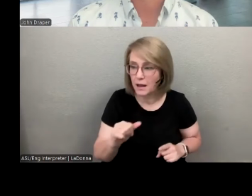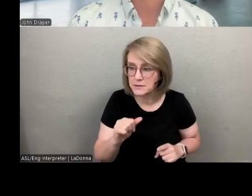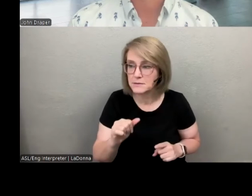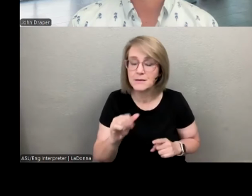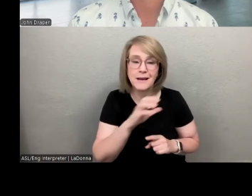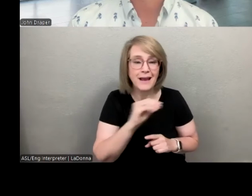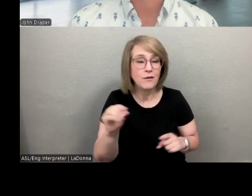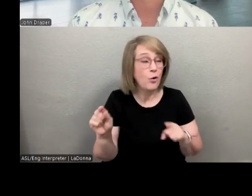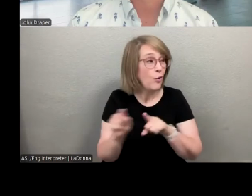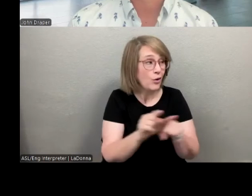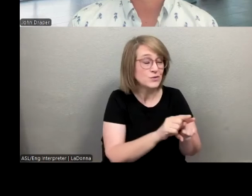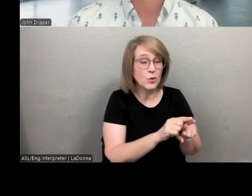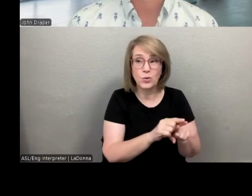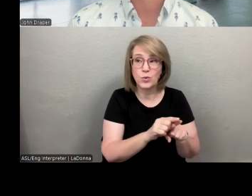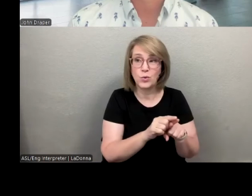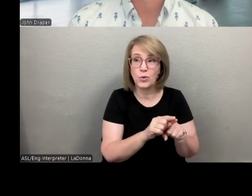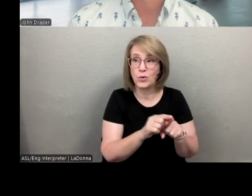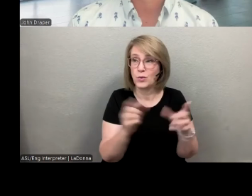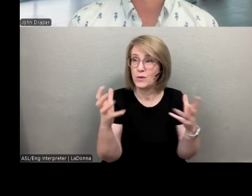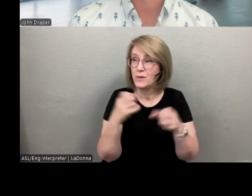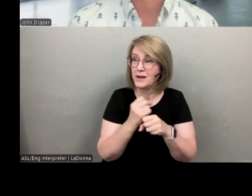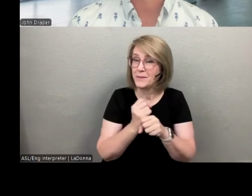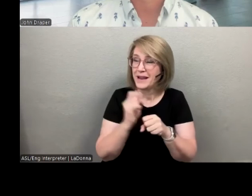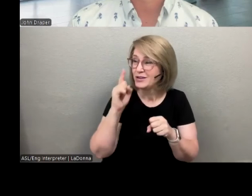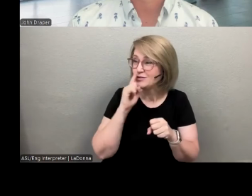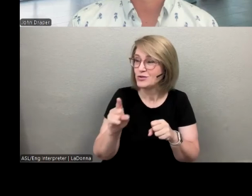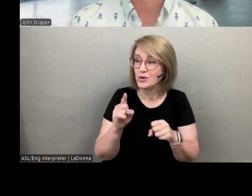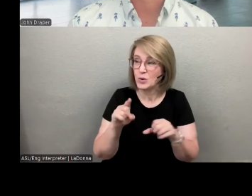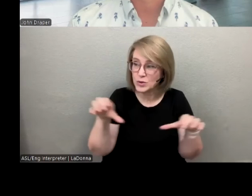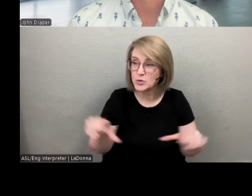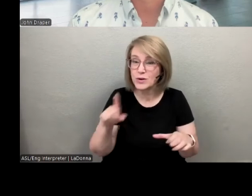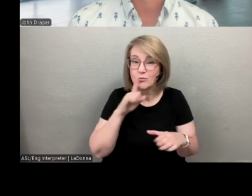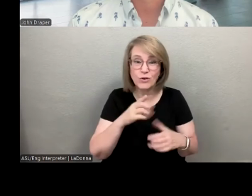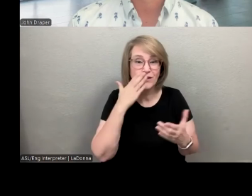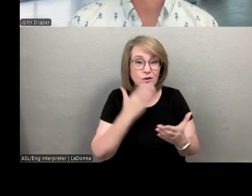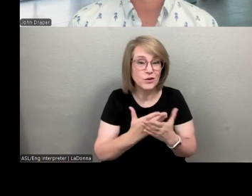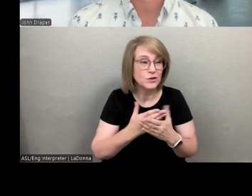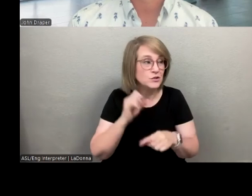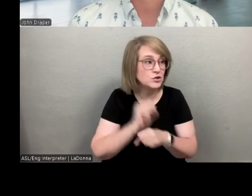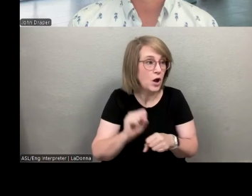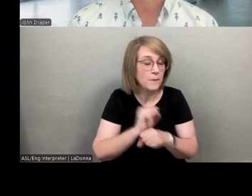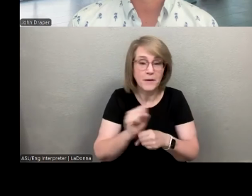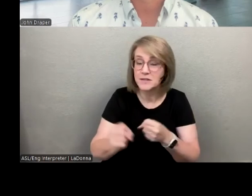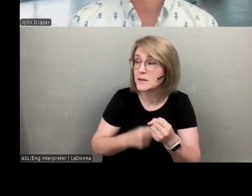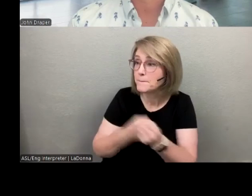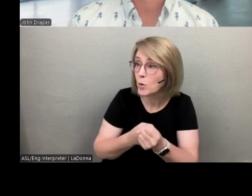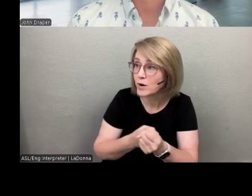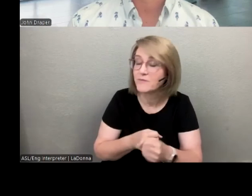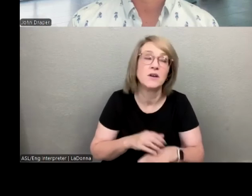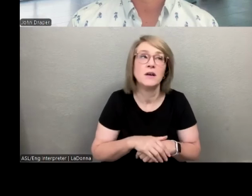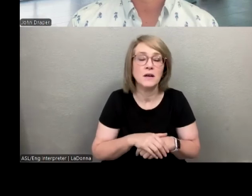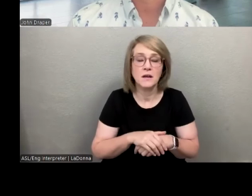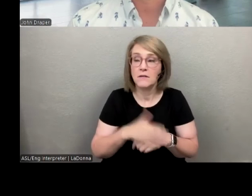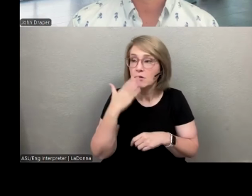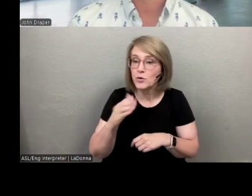like we really want to make sure we're doing a really great job of being supportive and doing great active